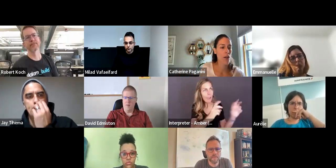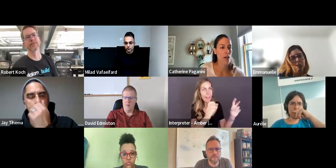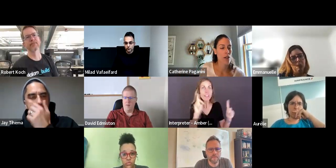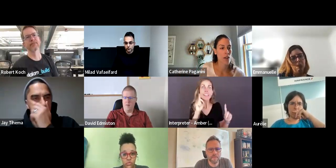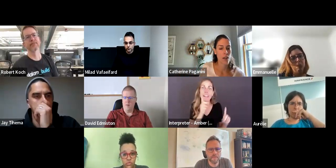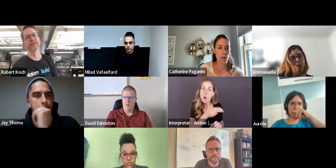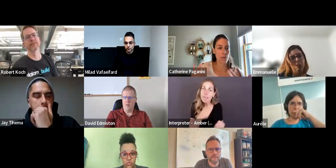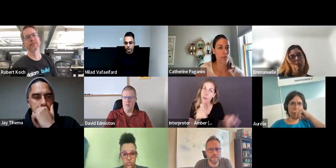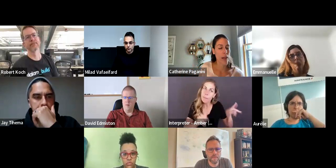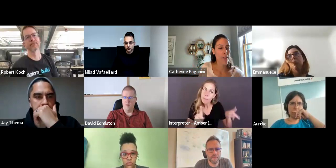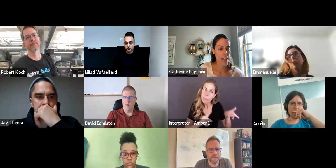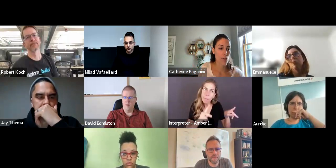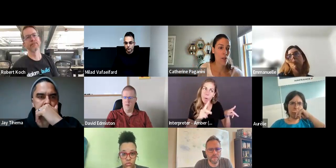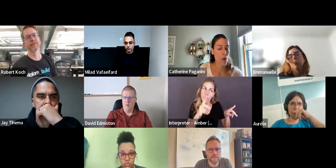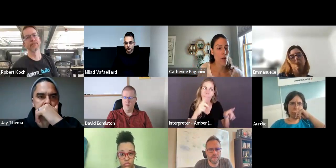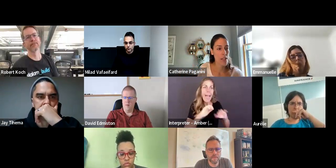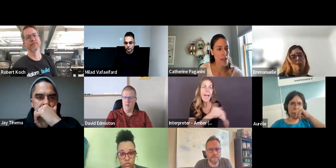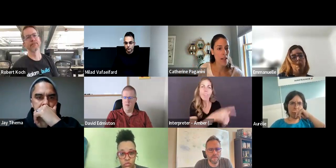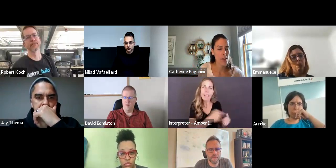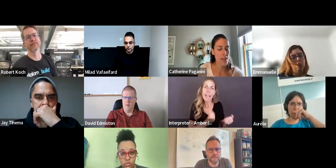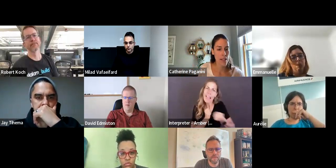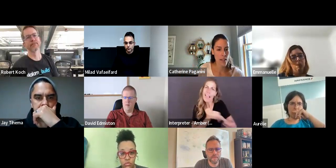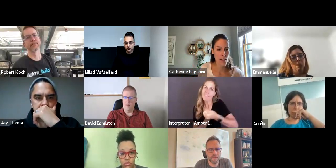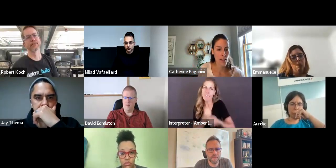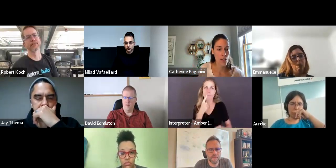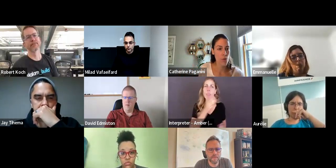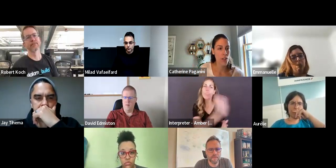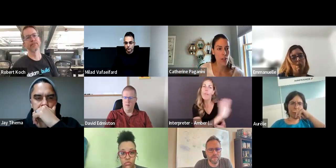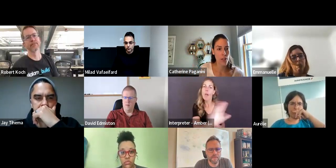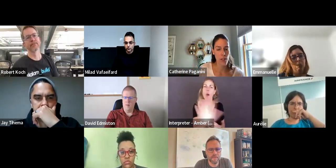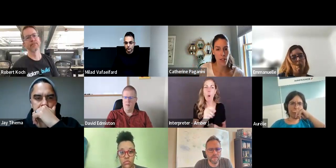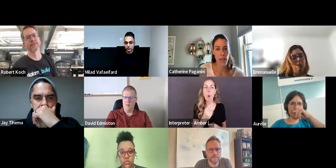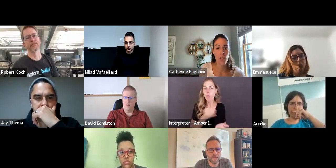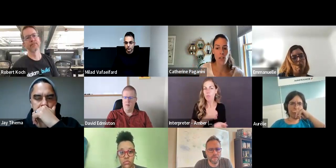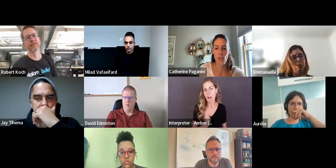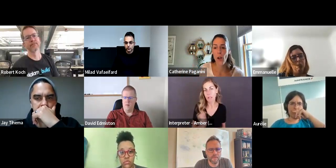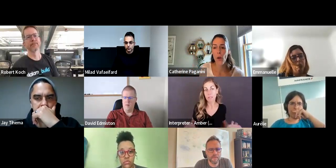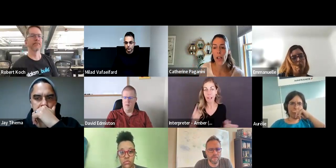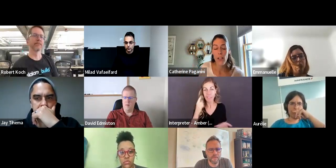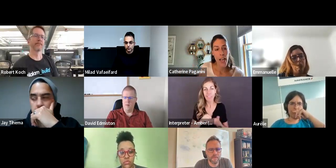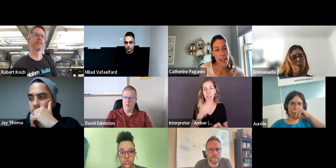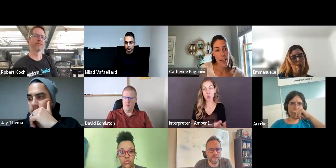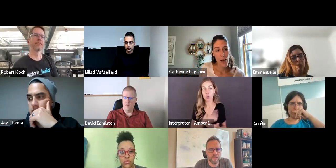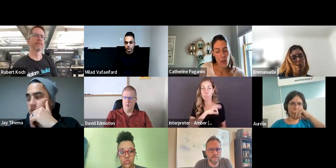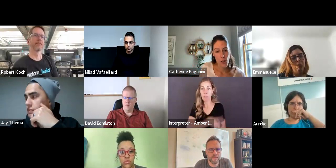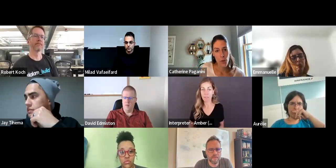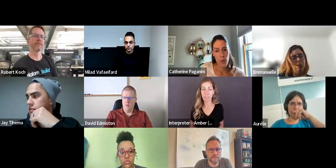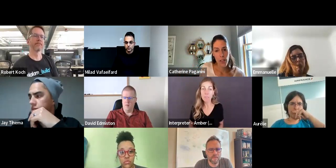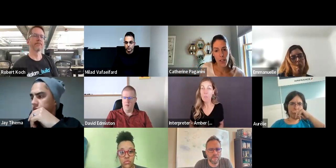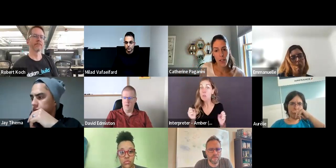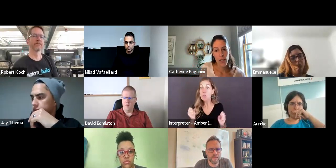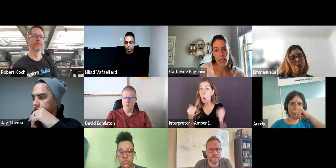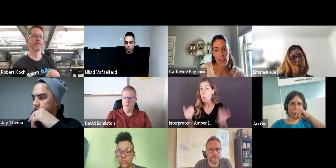better advocate for their own rights. I think that's a really good addition. So check that out